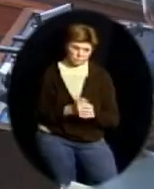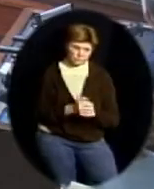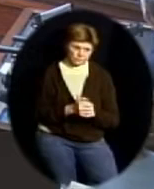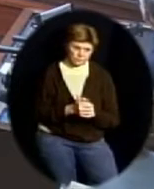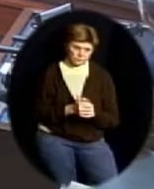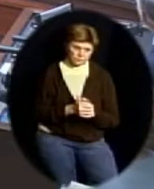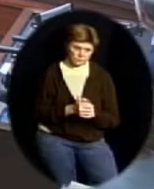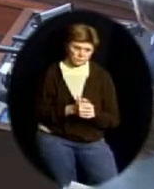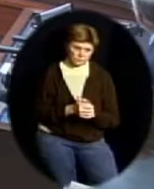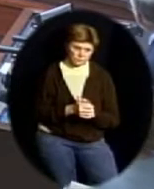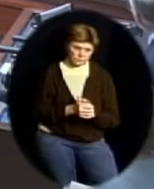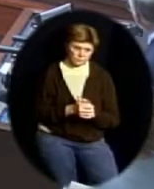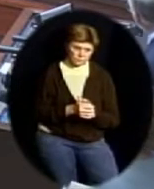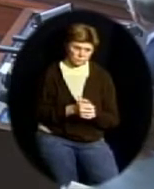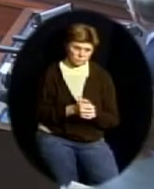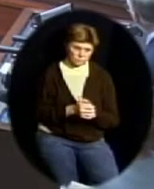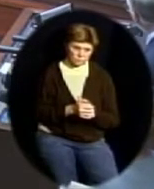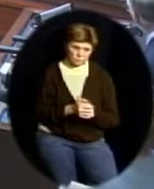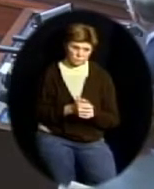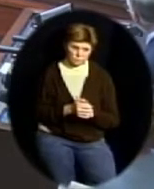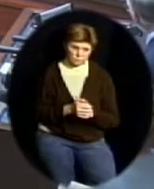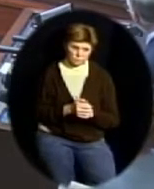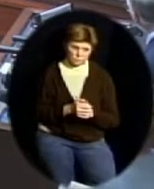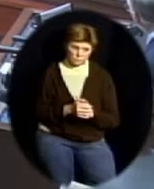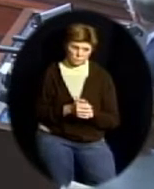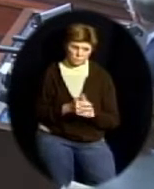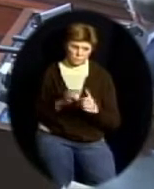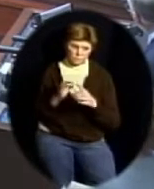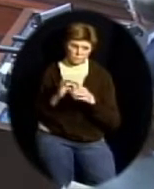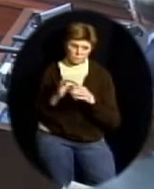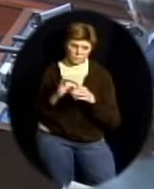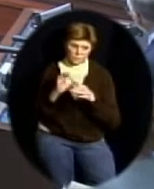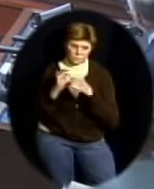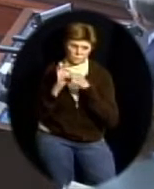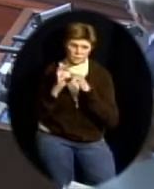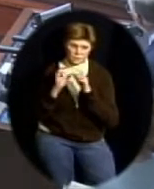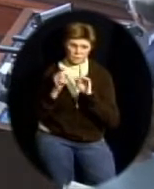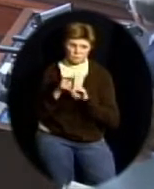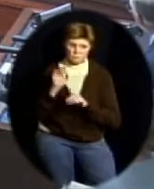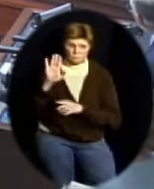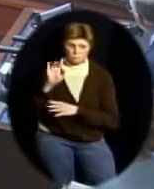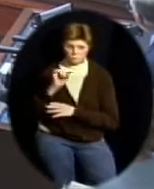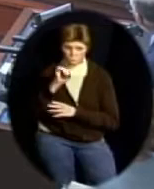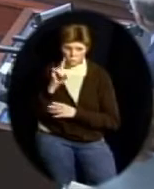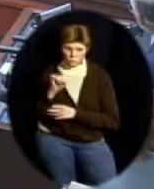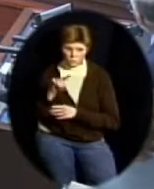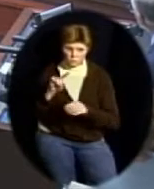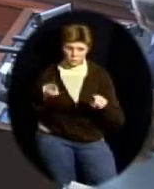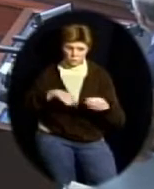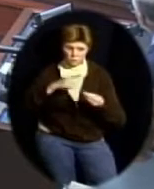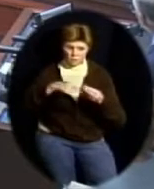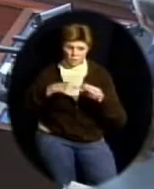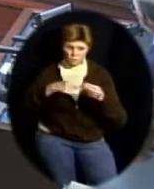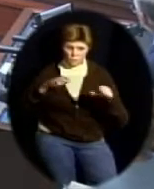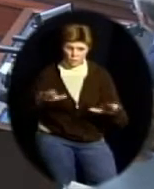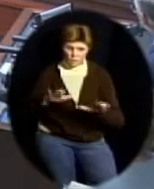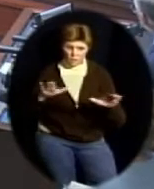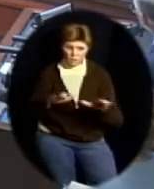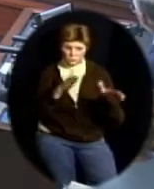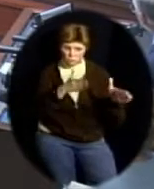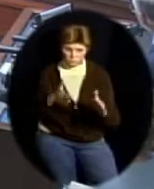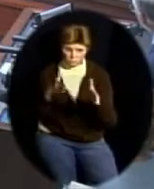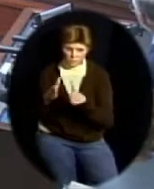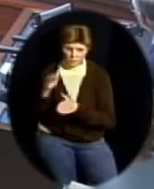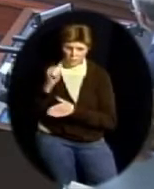In line with Mr. Churchman's question about action plans, a lot of areas that we